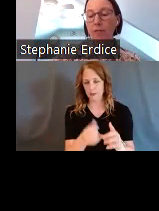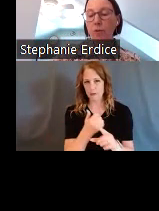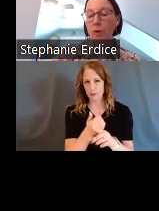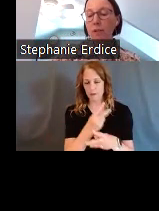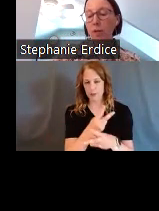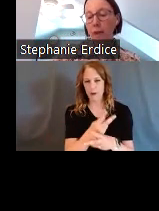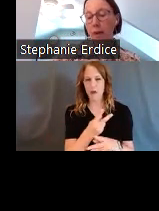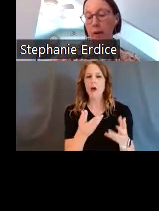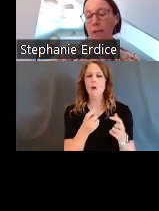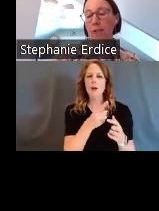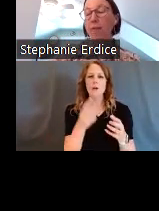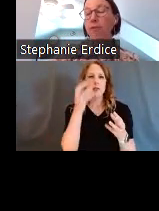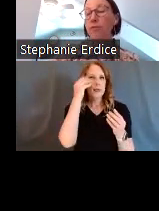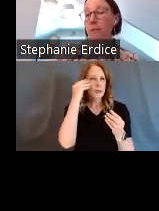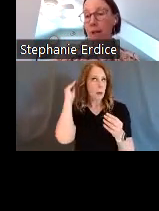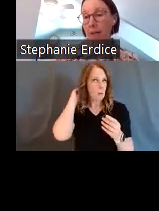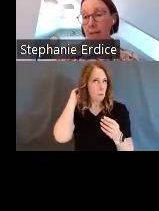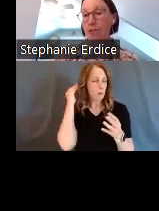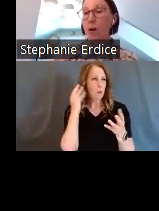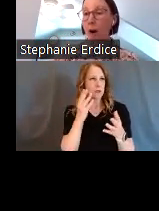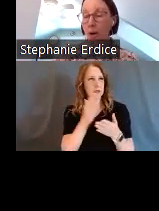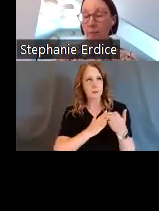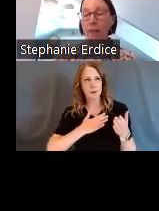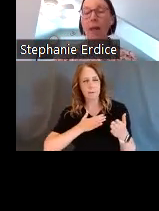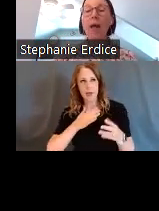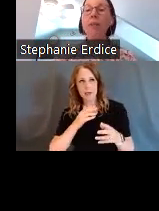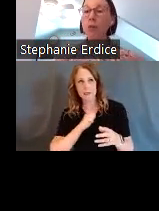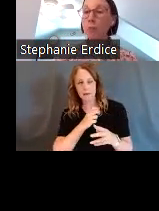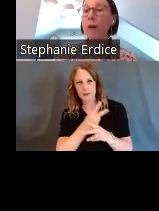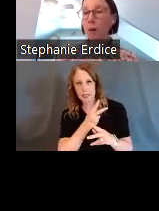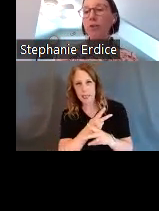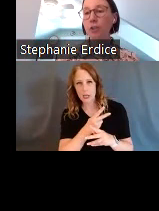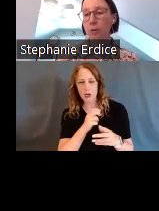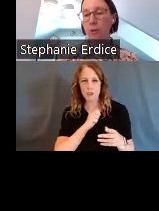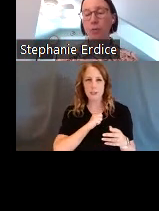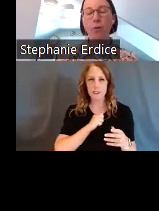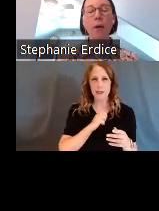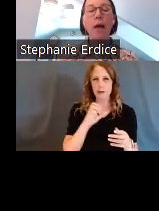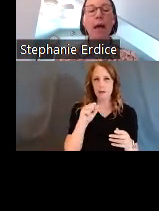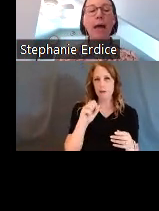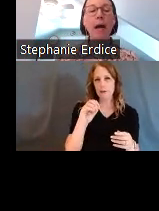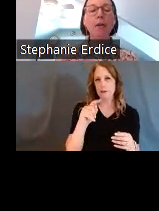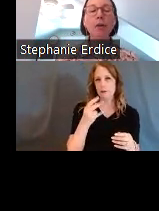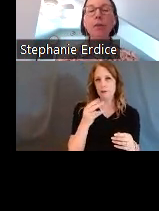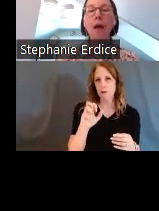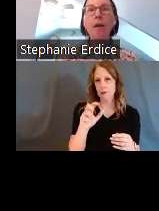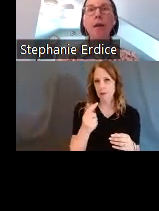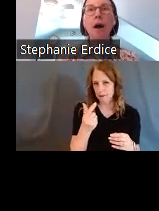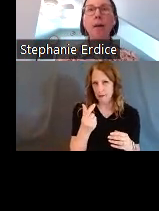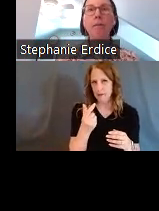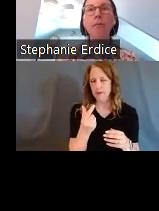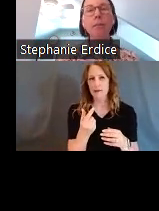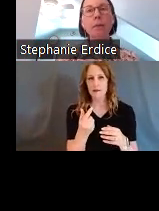about what some of your self-care and self-soothing techniques are that you might want to share with the group. And I know